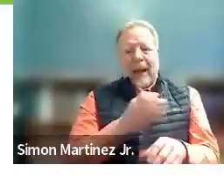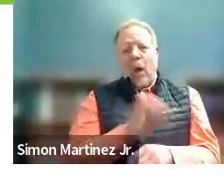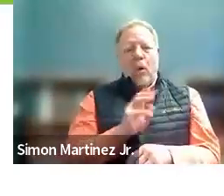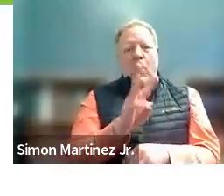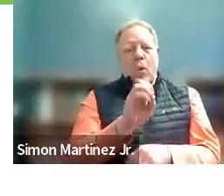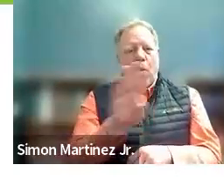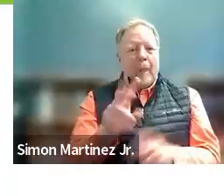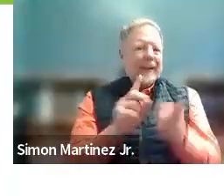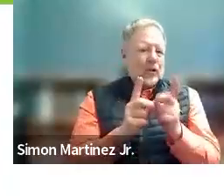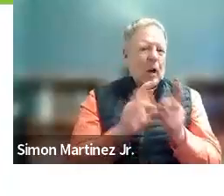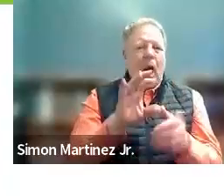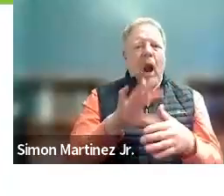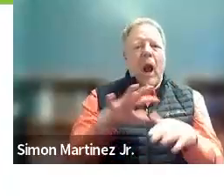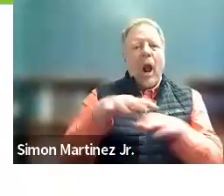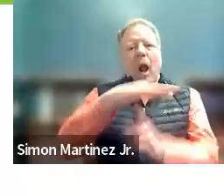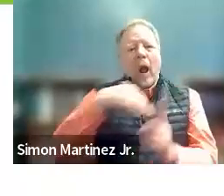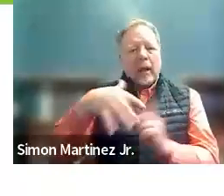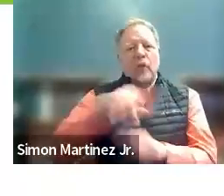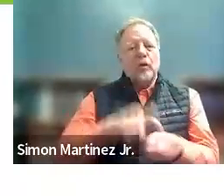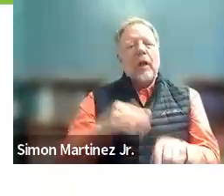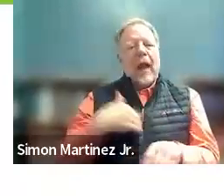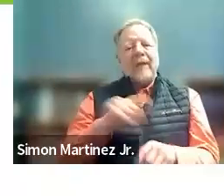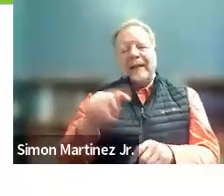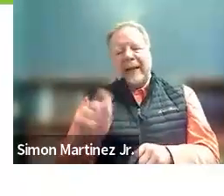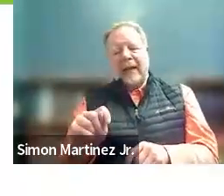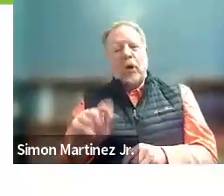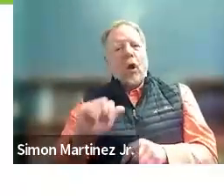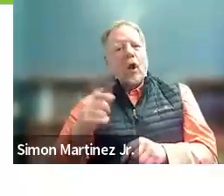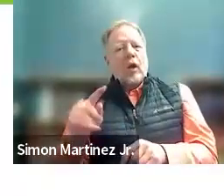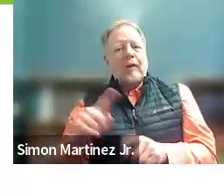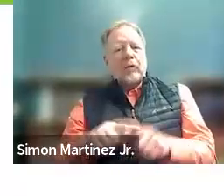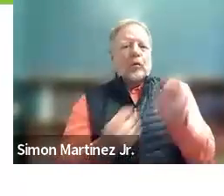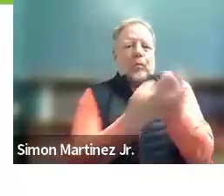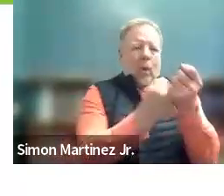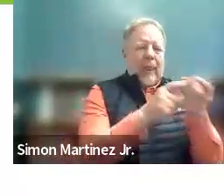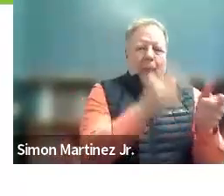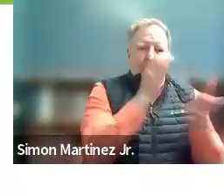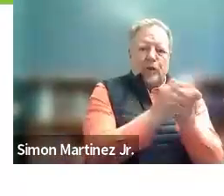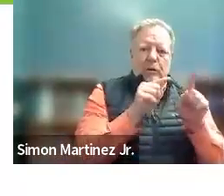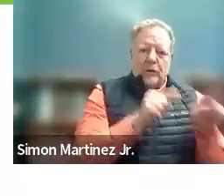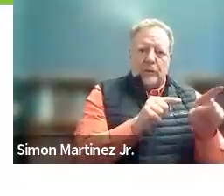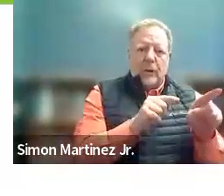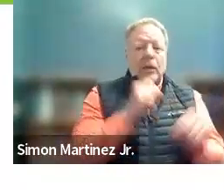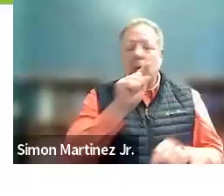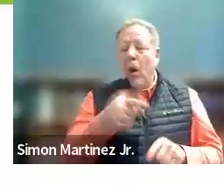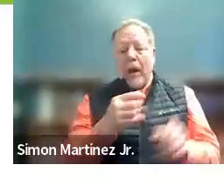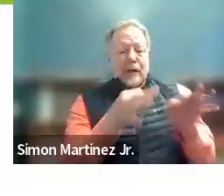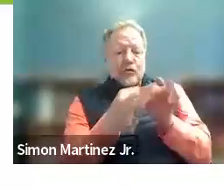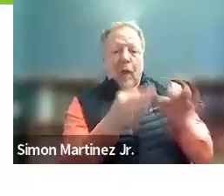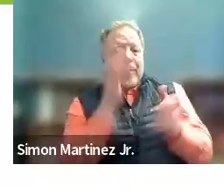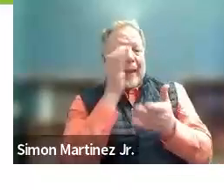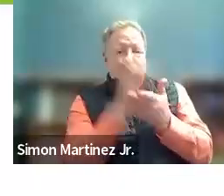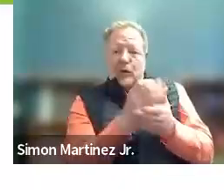in our digital content, should have a text alternative. It shouldn't just describe the